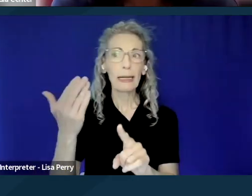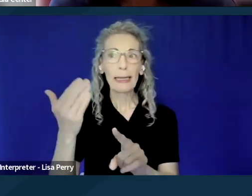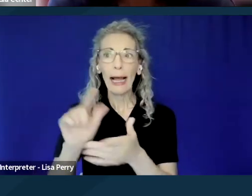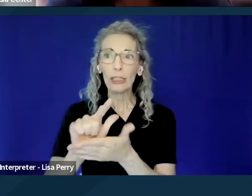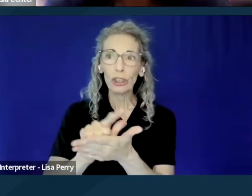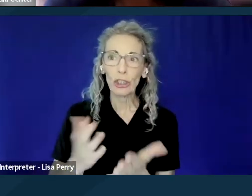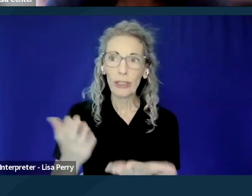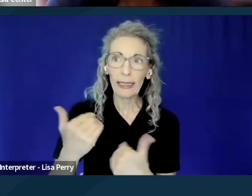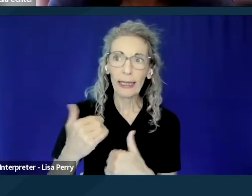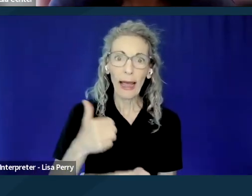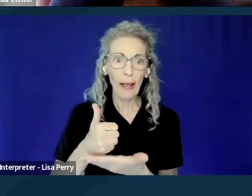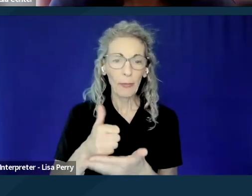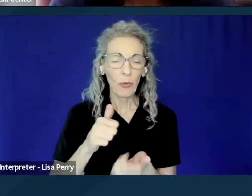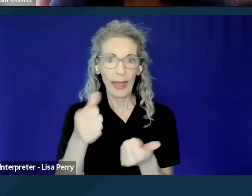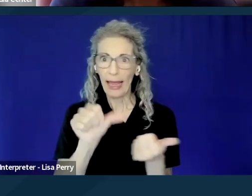these.